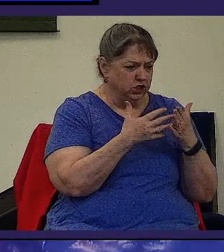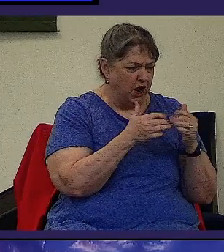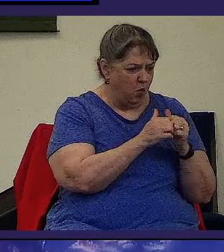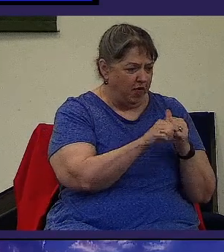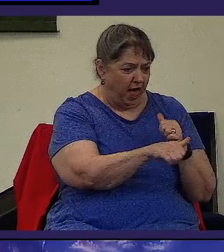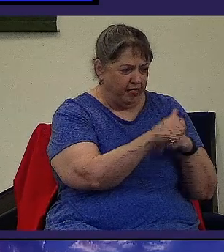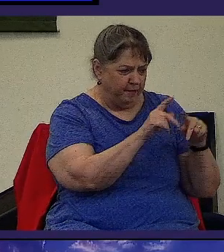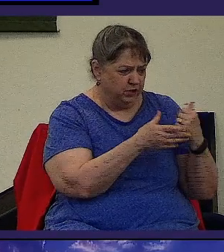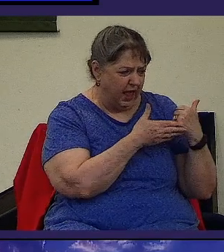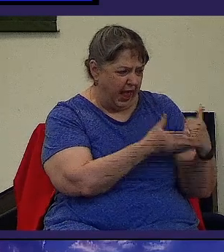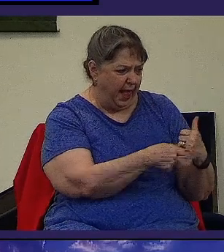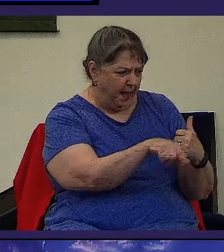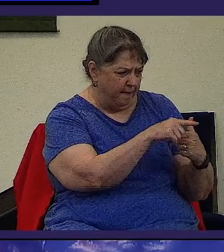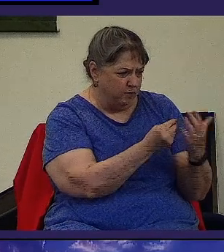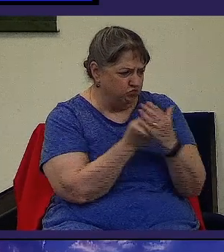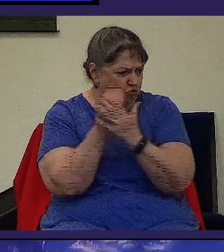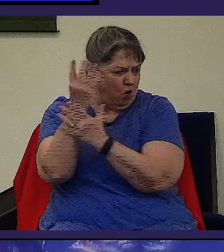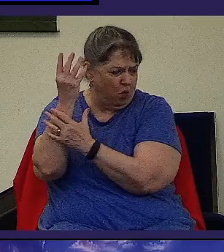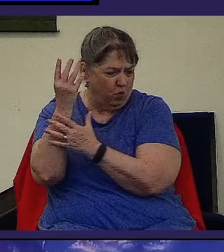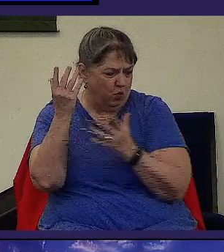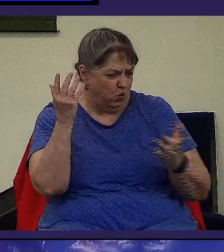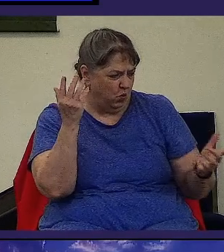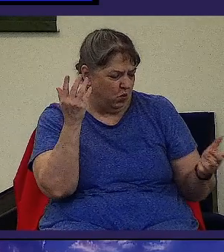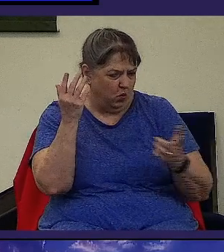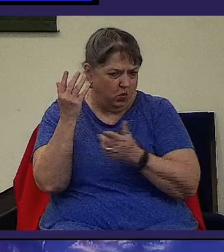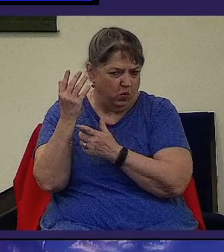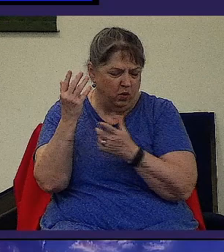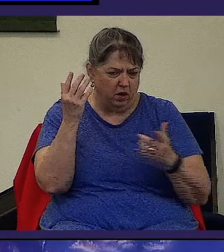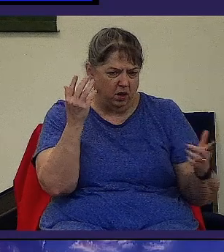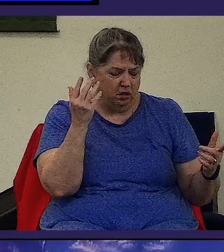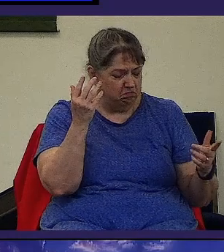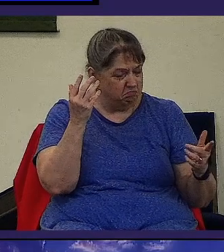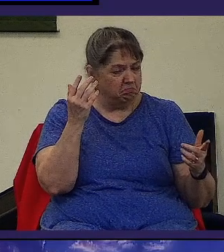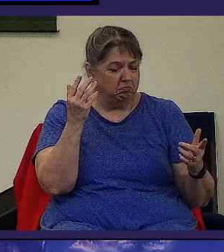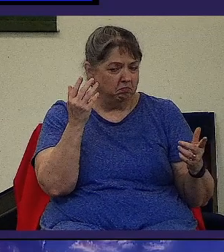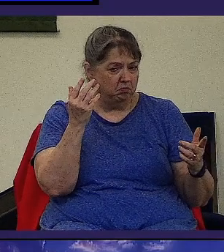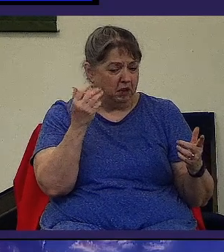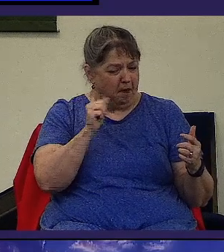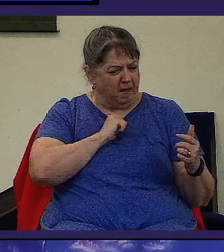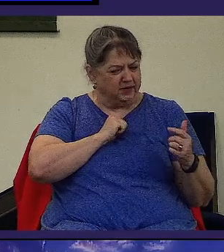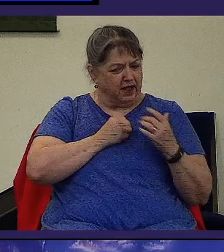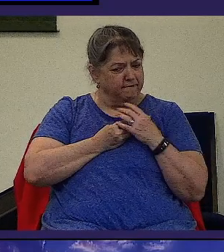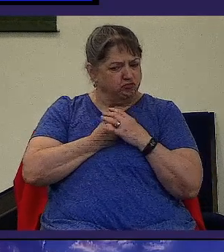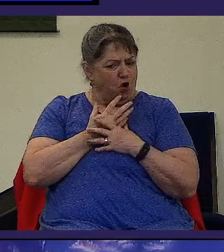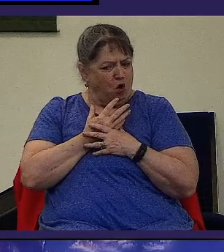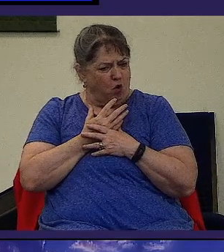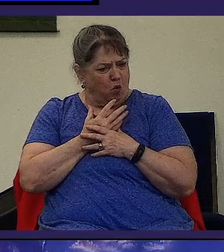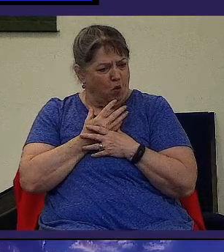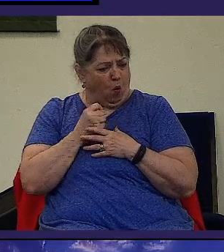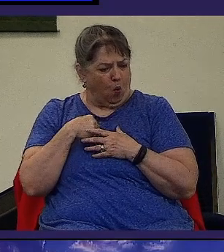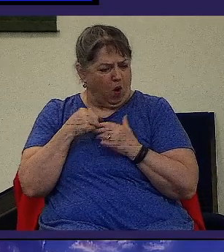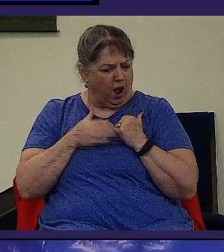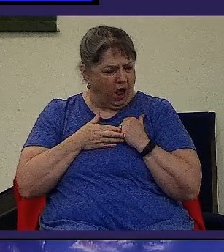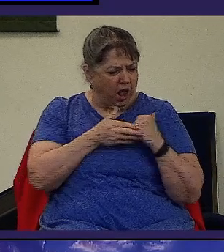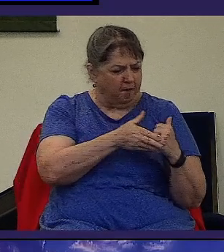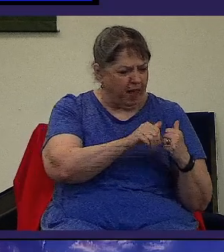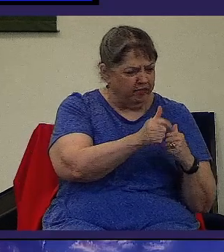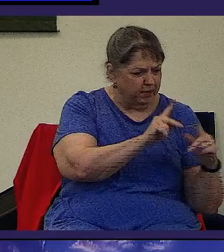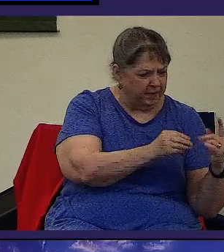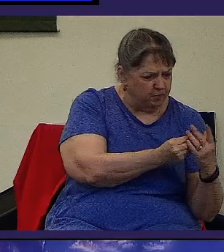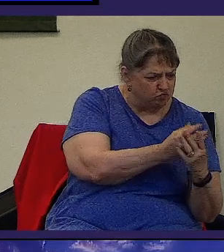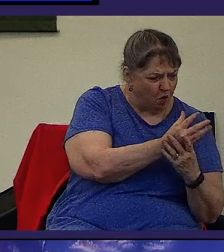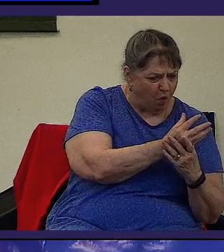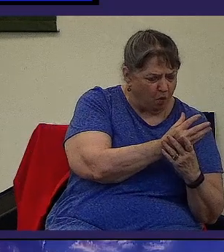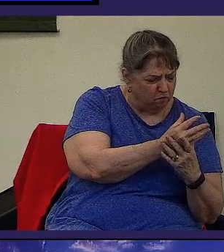with your son or daughter or something like that so you get more familiar with going over the questions and